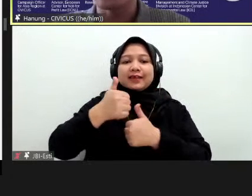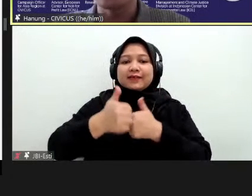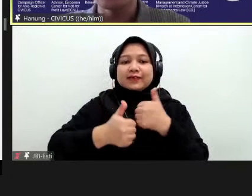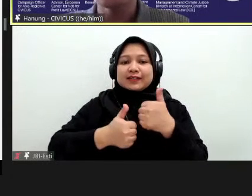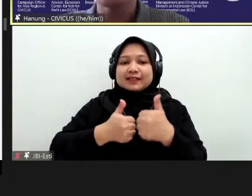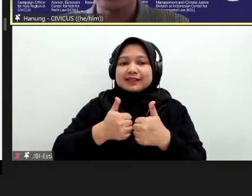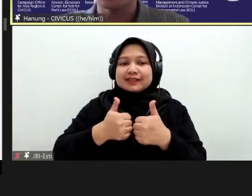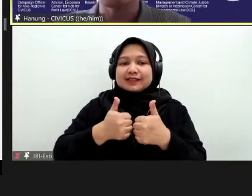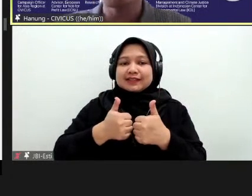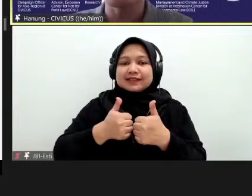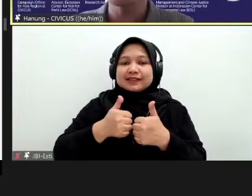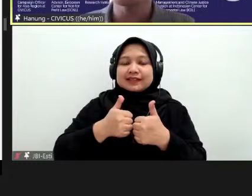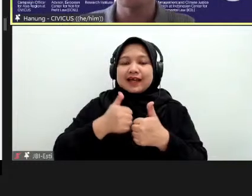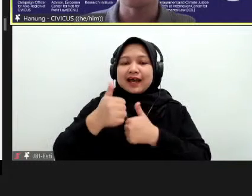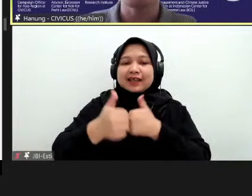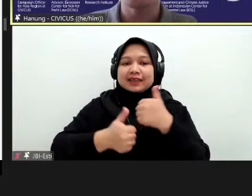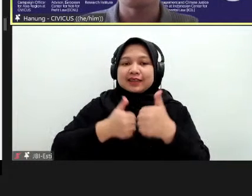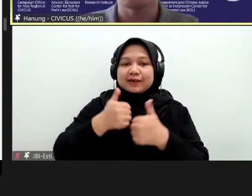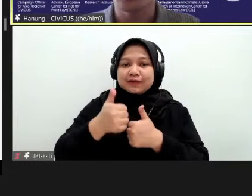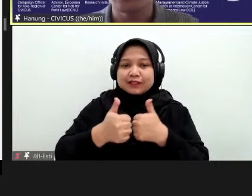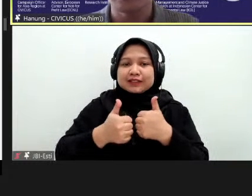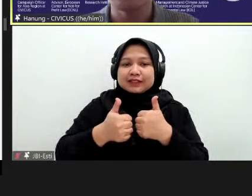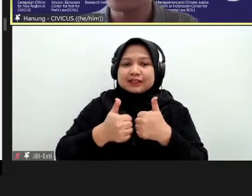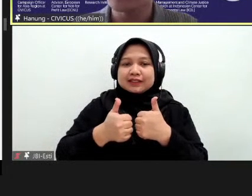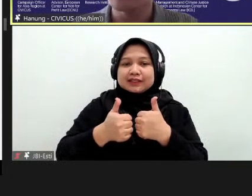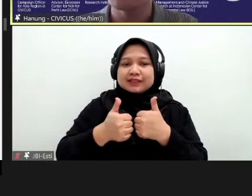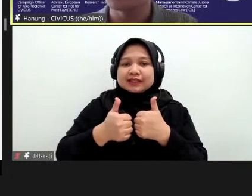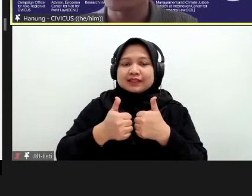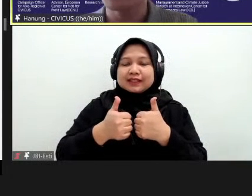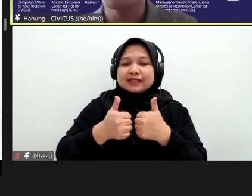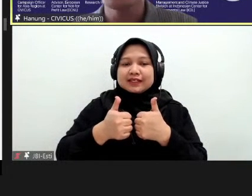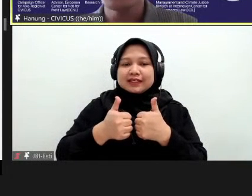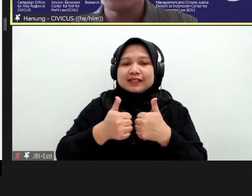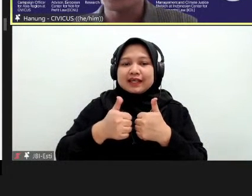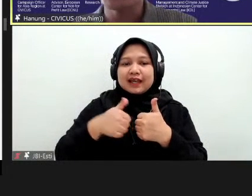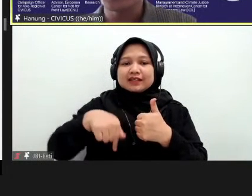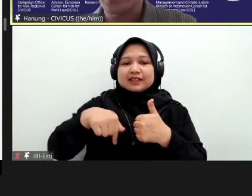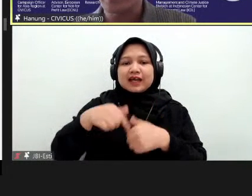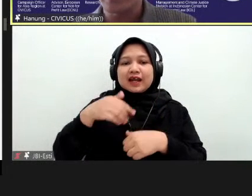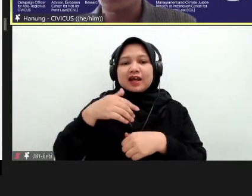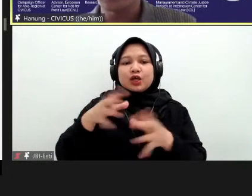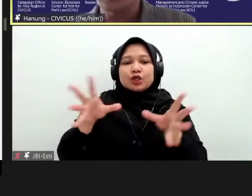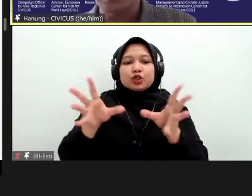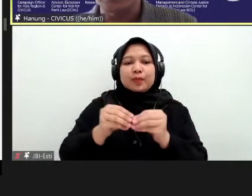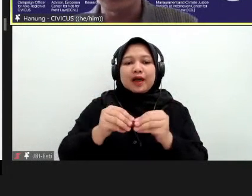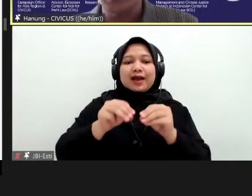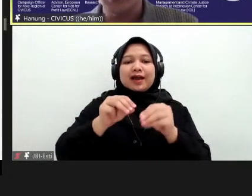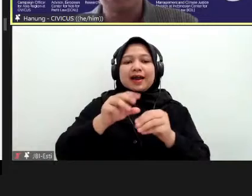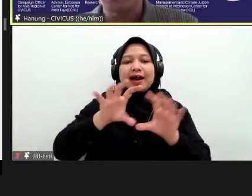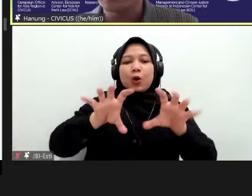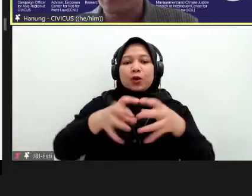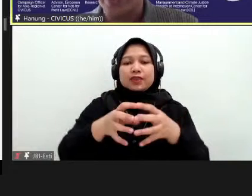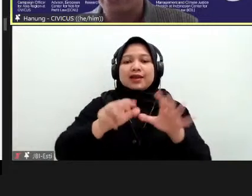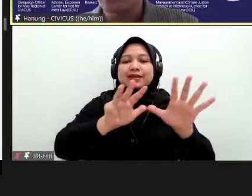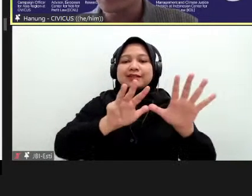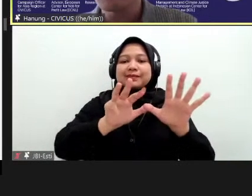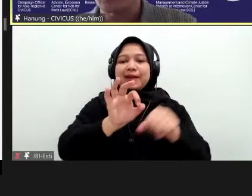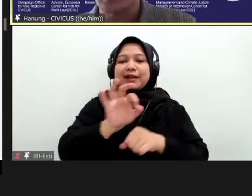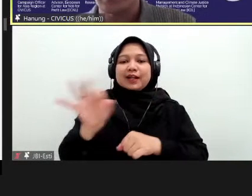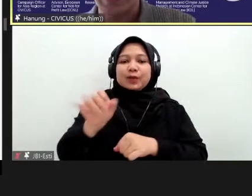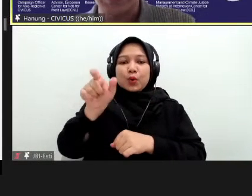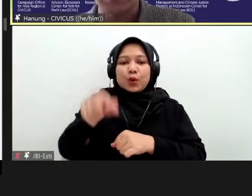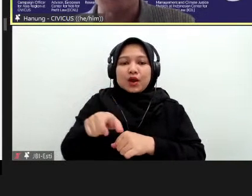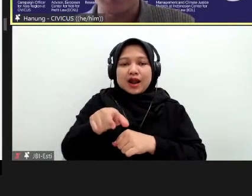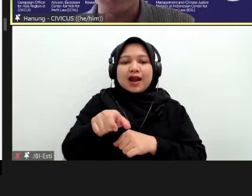more than 9,000 members in more than 170 countries. And we are currently headquartered in Johannesburg, South Africa,